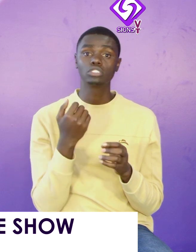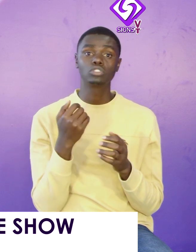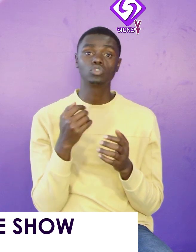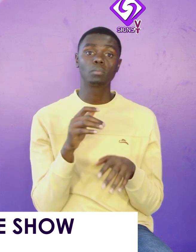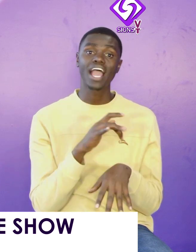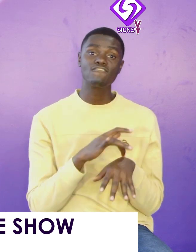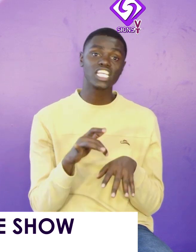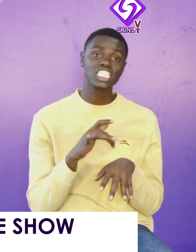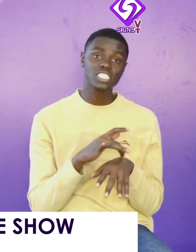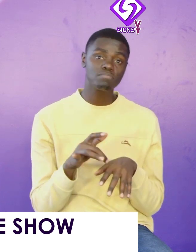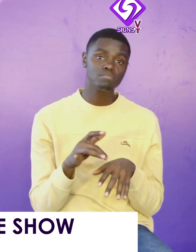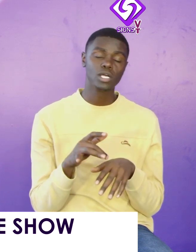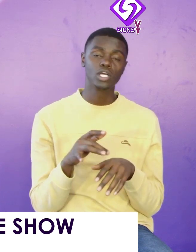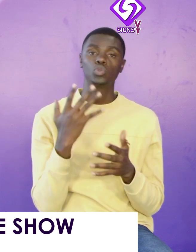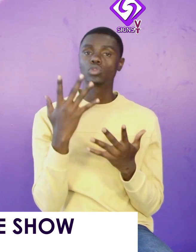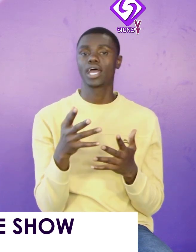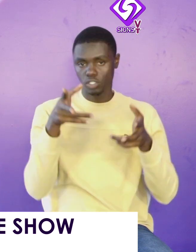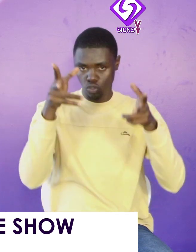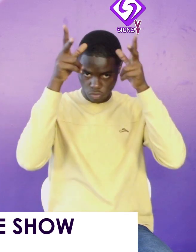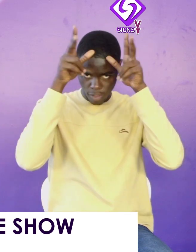the hands of evil? No.